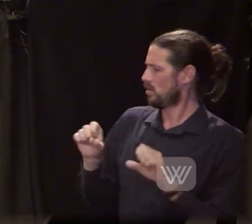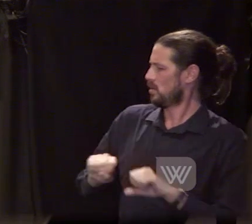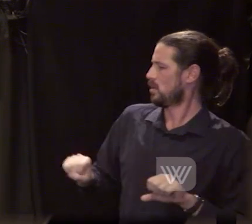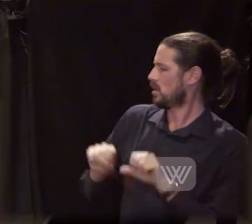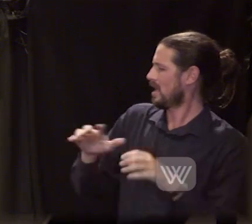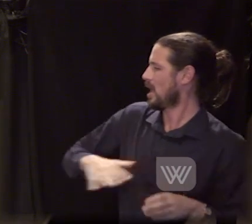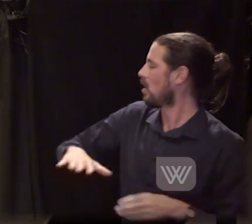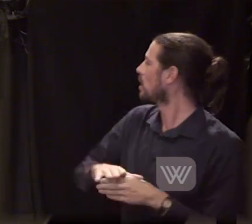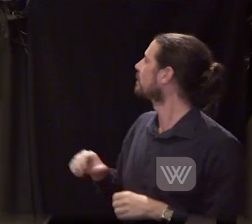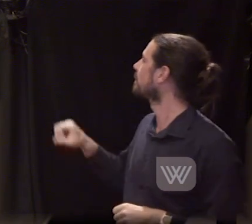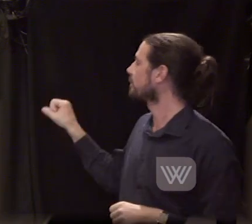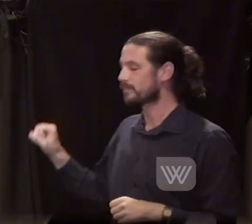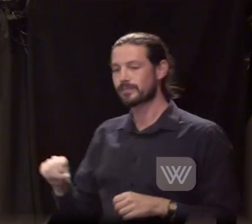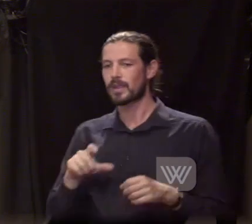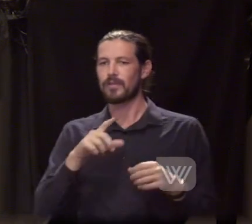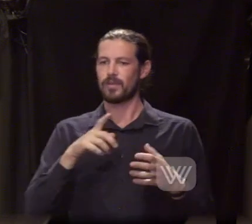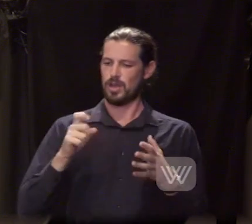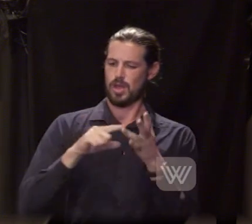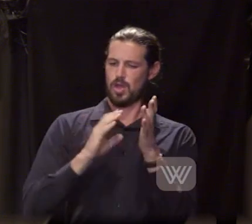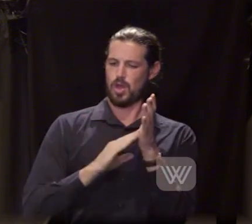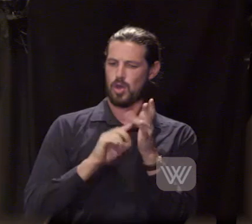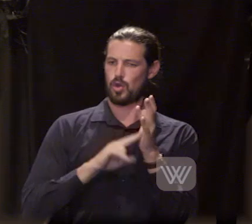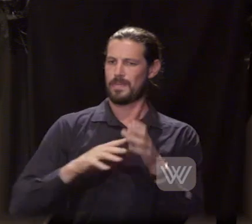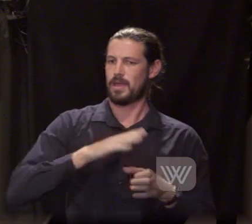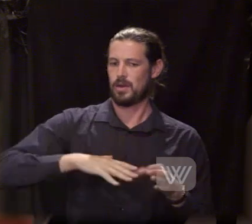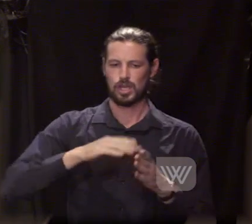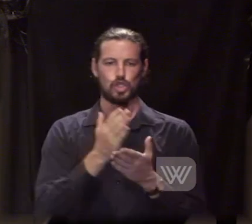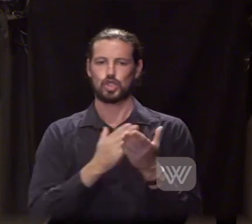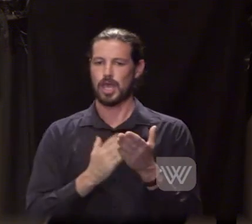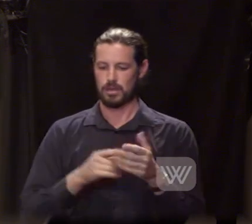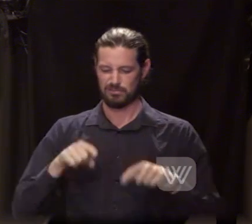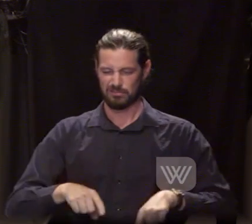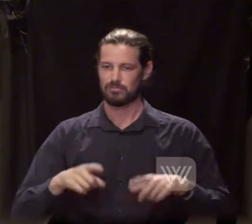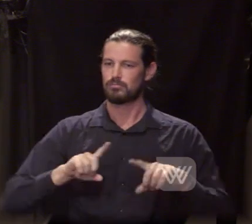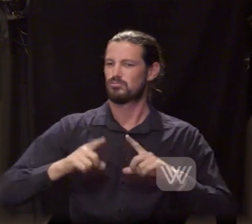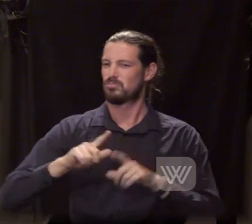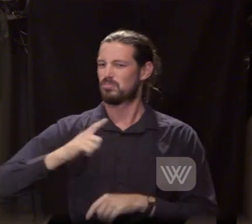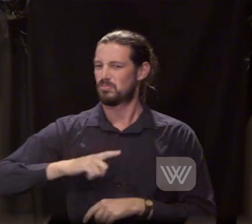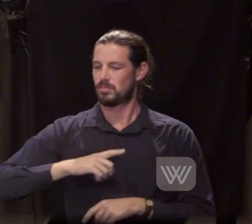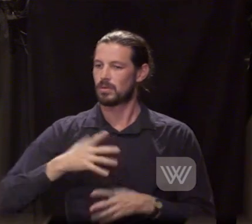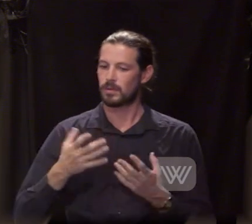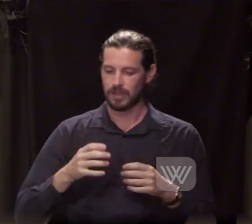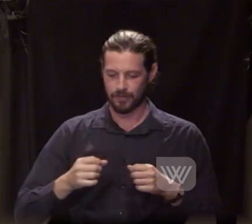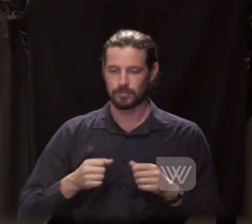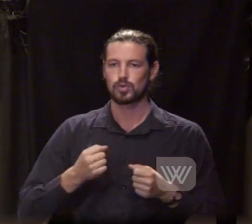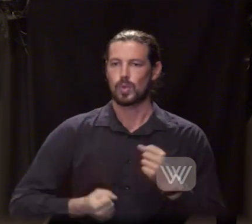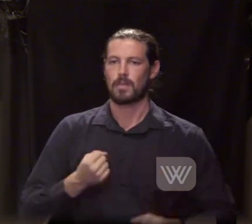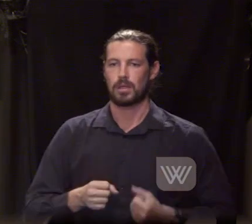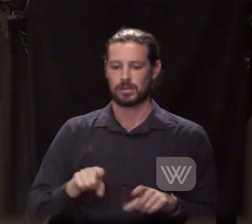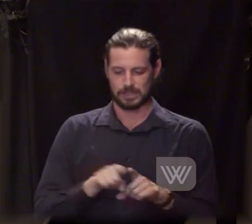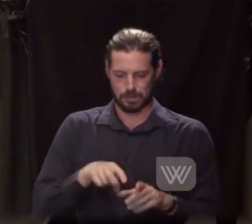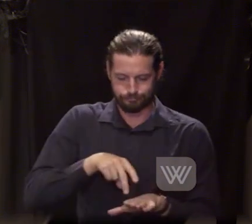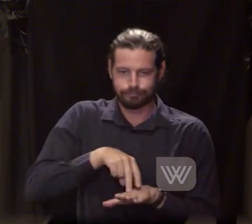That was actually a majority of the habitat was this common space that could be multi-purpose. So we had a treadmill, we had desks